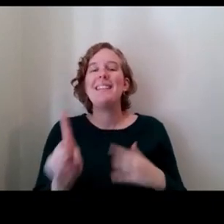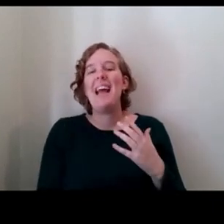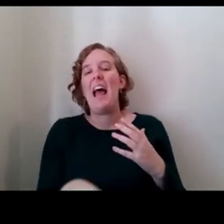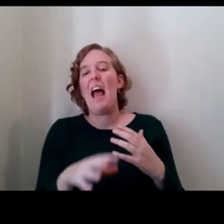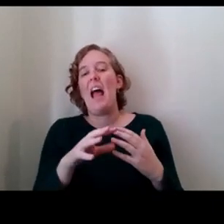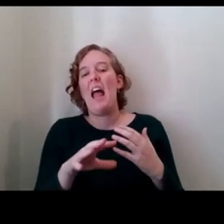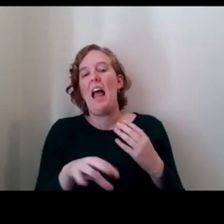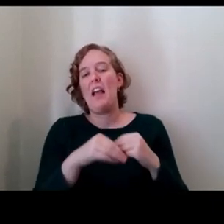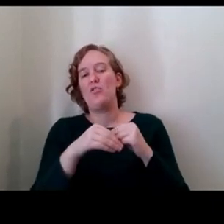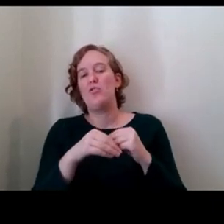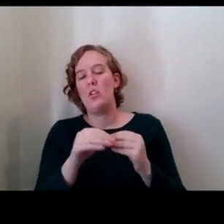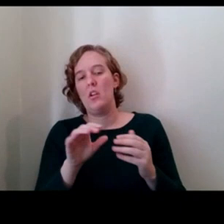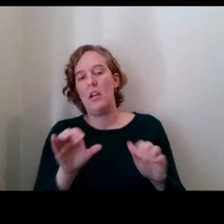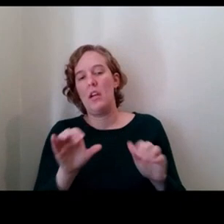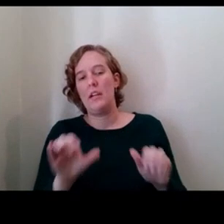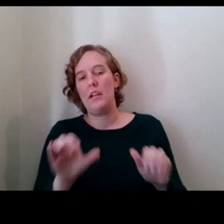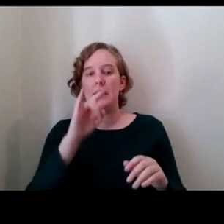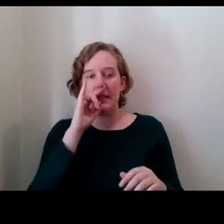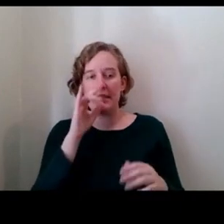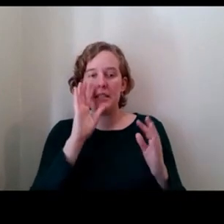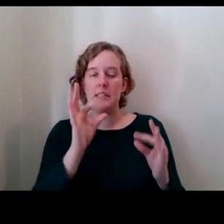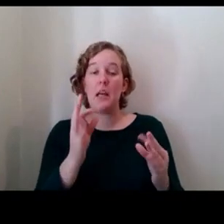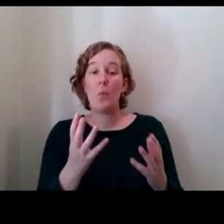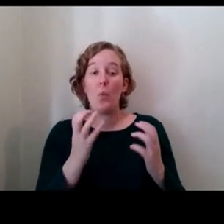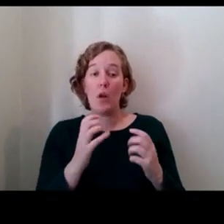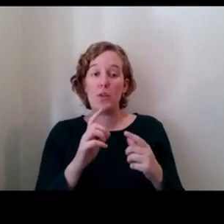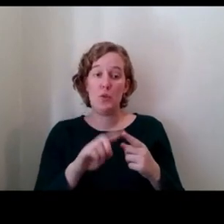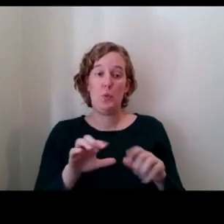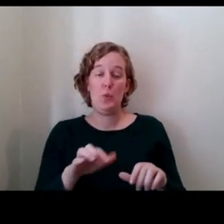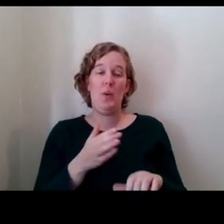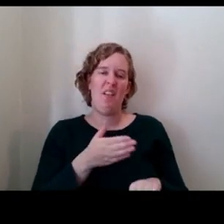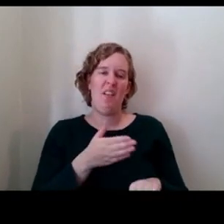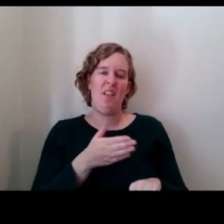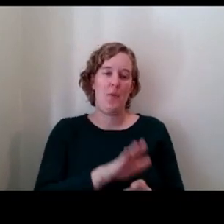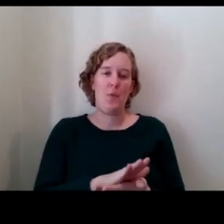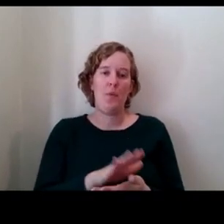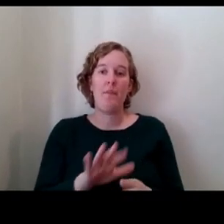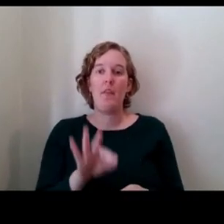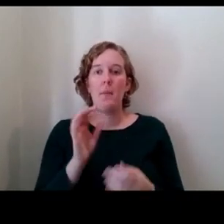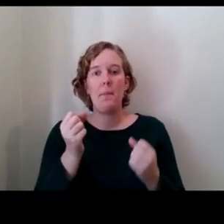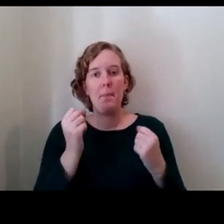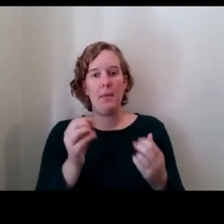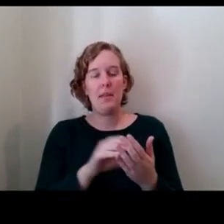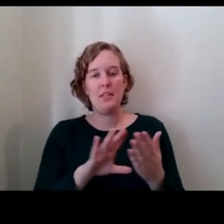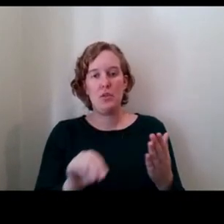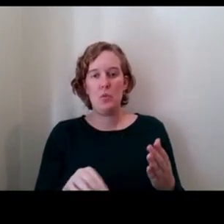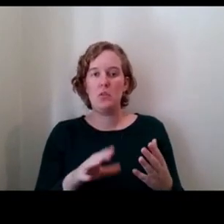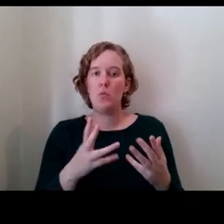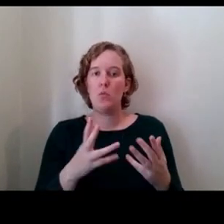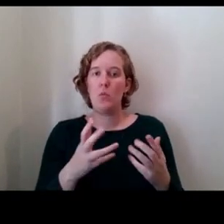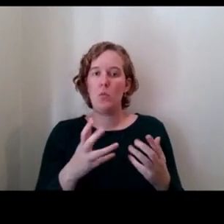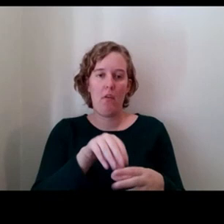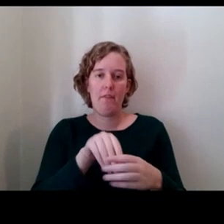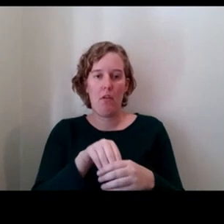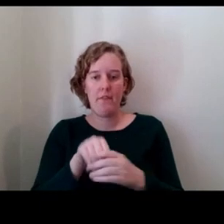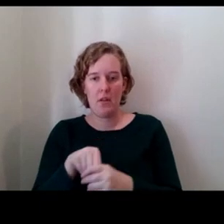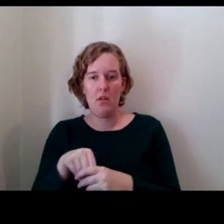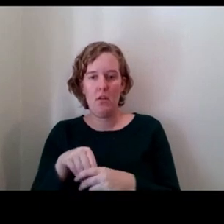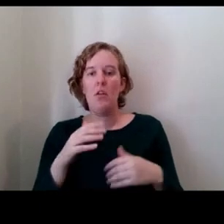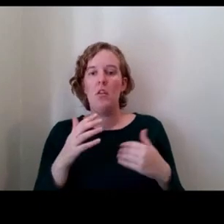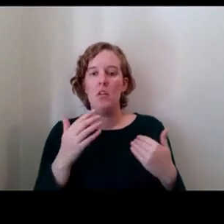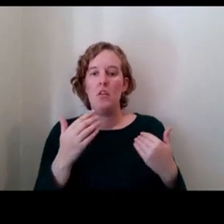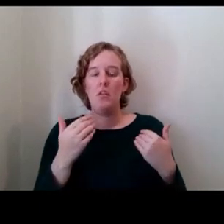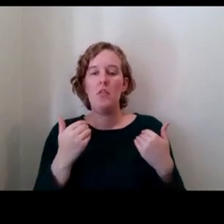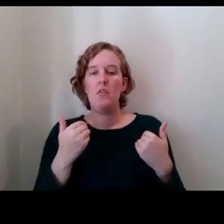The kids were doing this because they wanted to after school. And we found we had tremendous engagement. In particular, we got a very good balance,